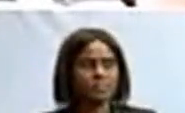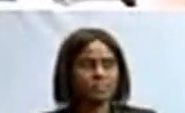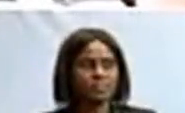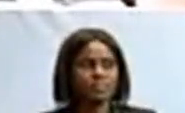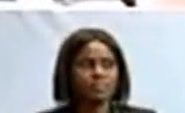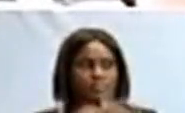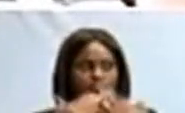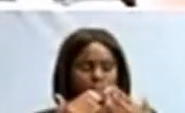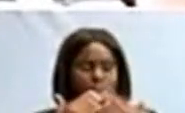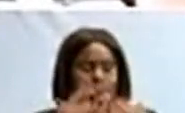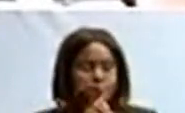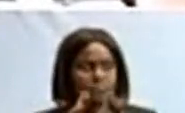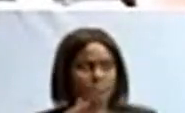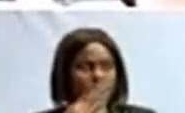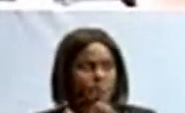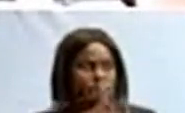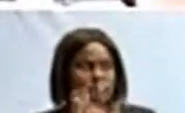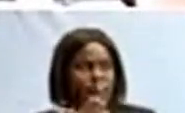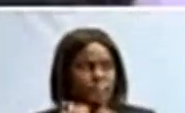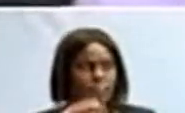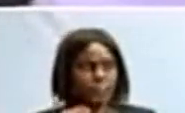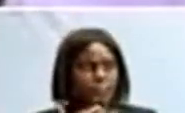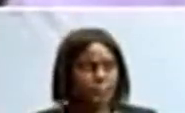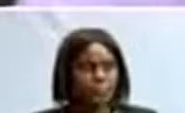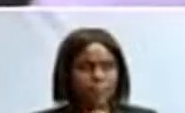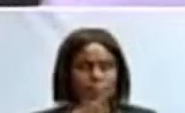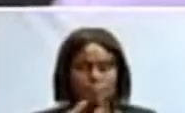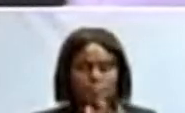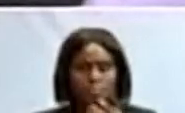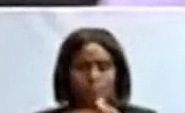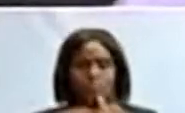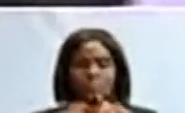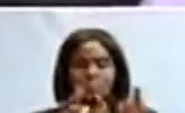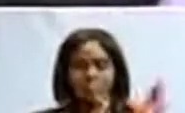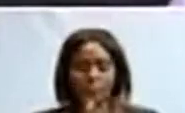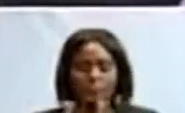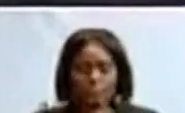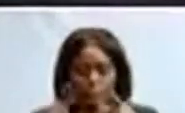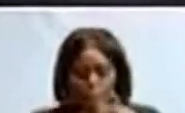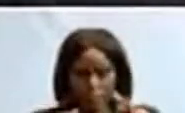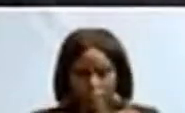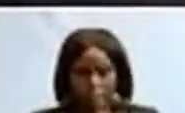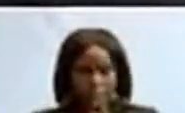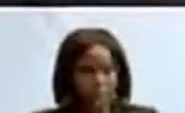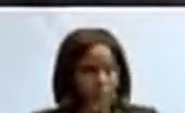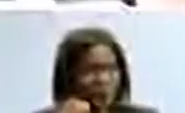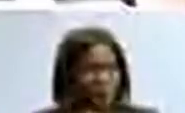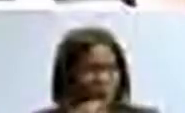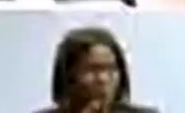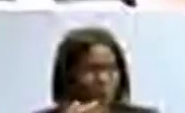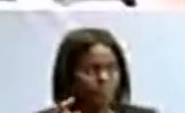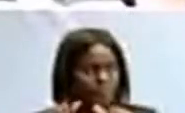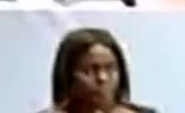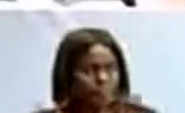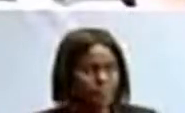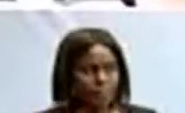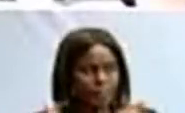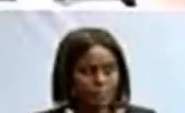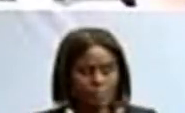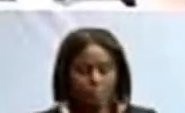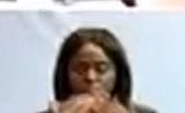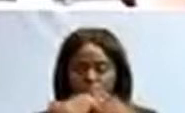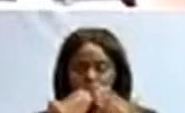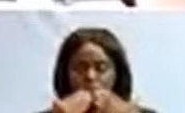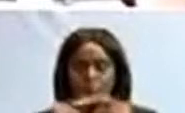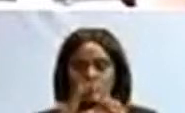Thank you, Chair. Good morning, everyone. My name is Simon Munyama from the Planning and Research Department, Office of the Auditor General. Thank you